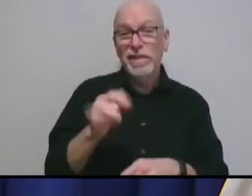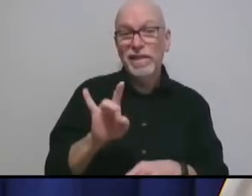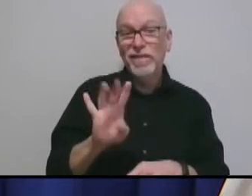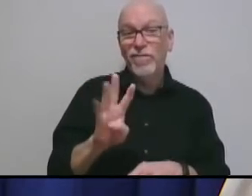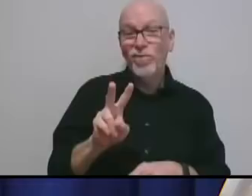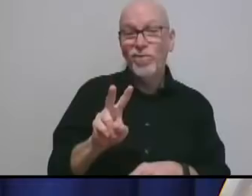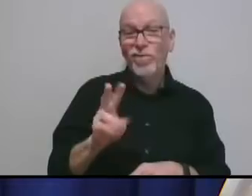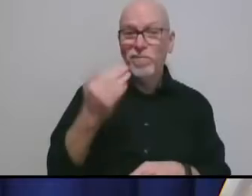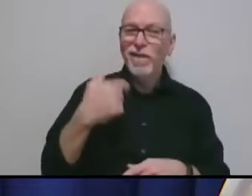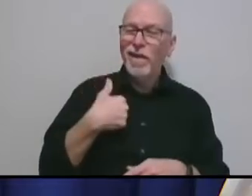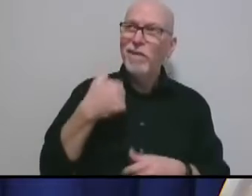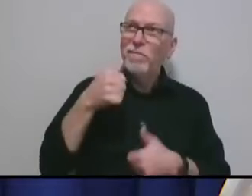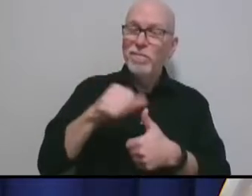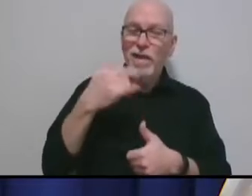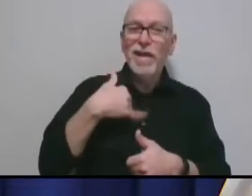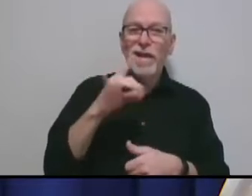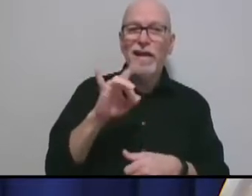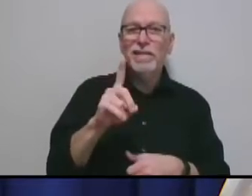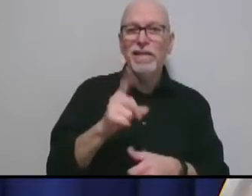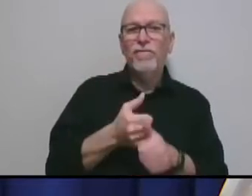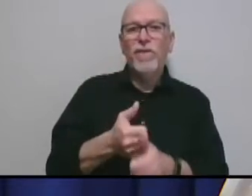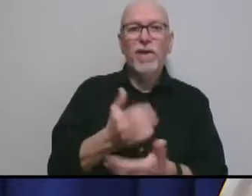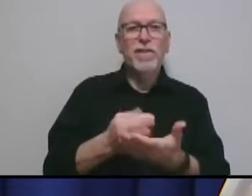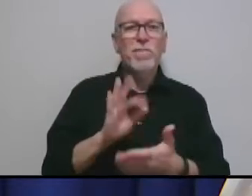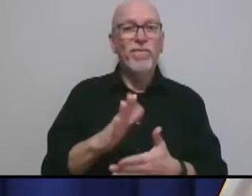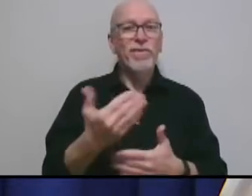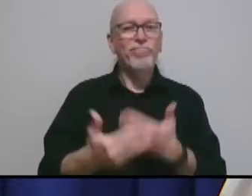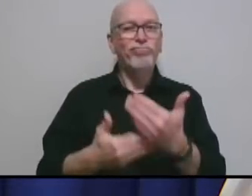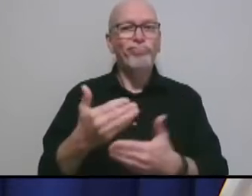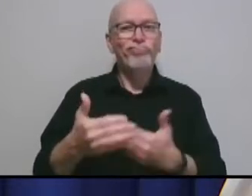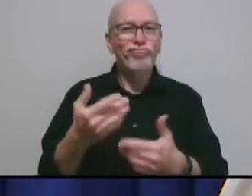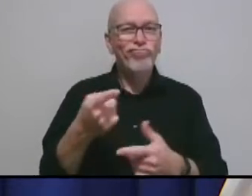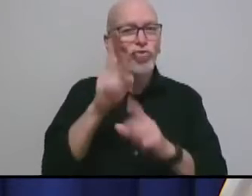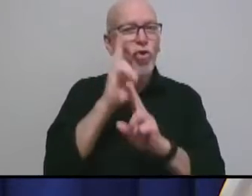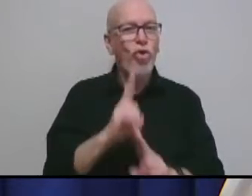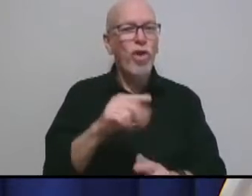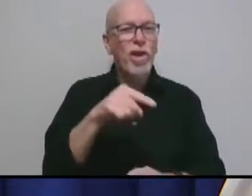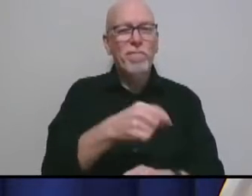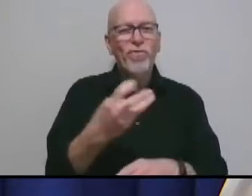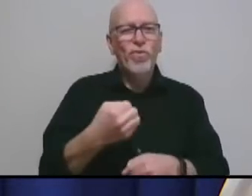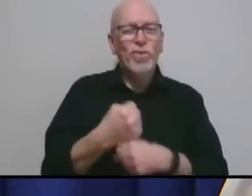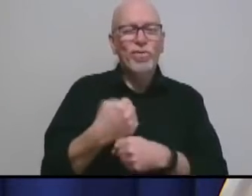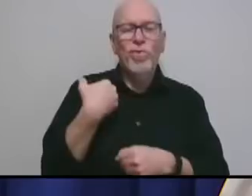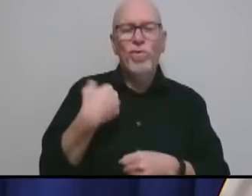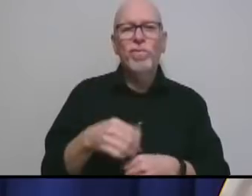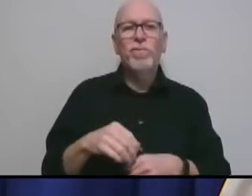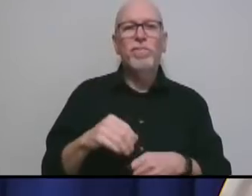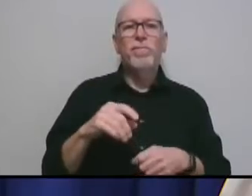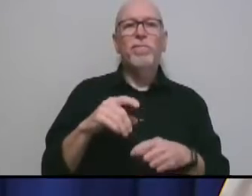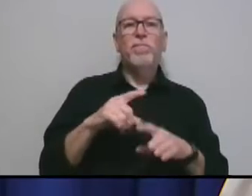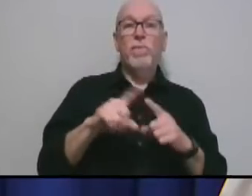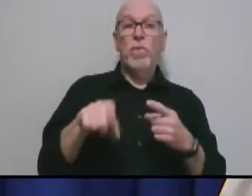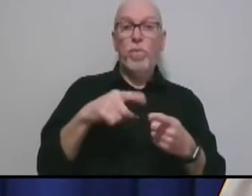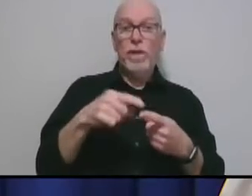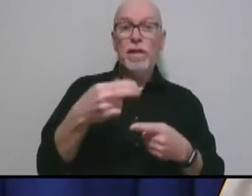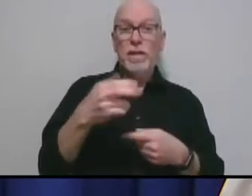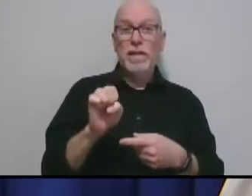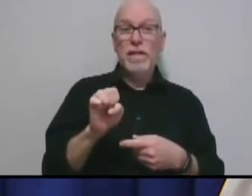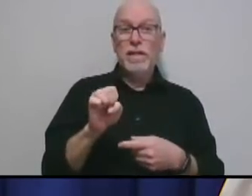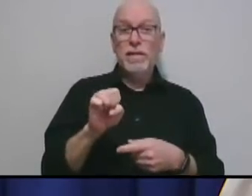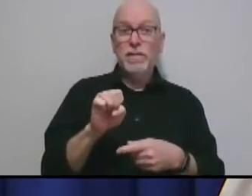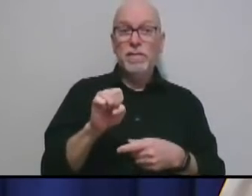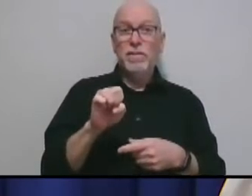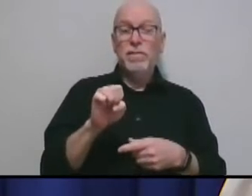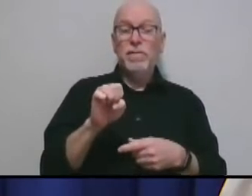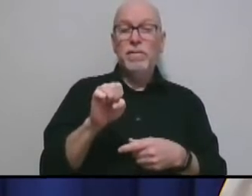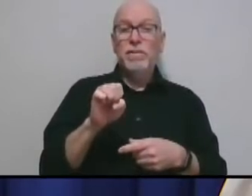steps in honor of that a few years back. But when he set out